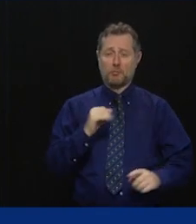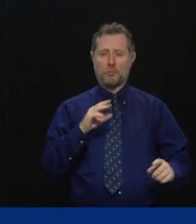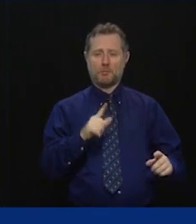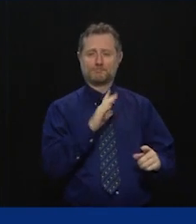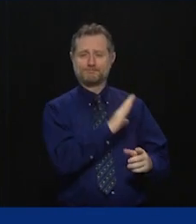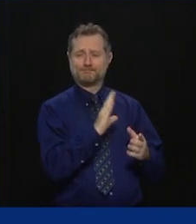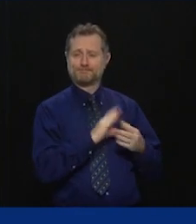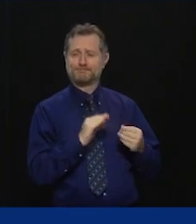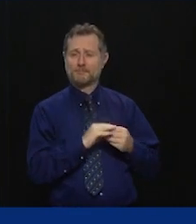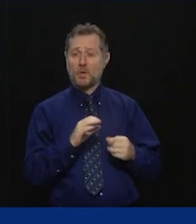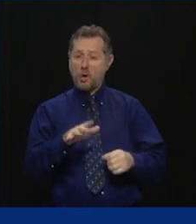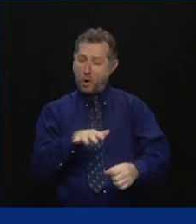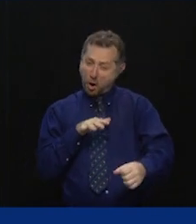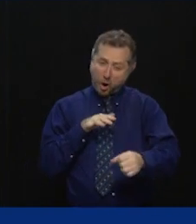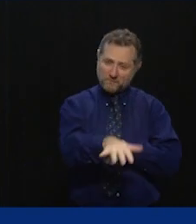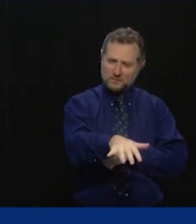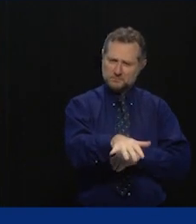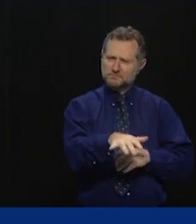defensive guy talk about offense.